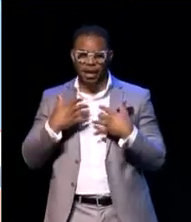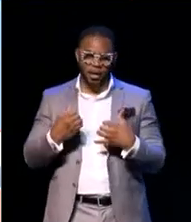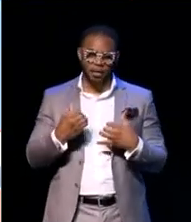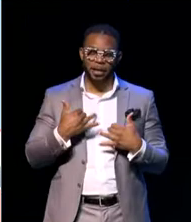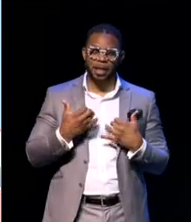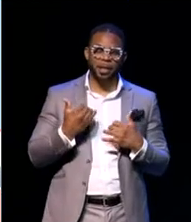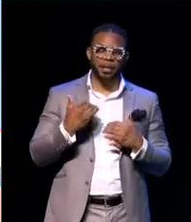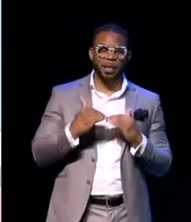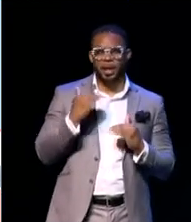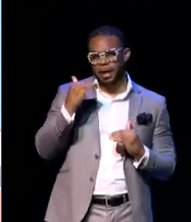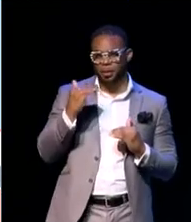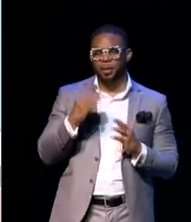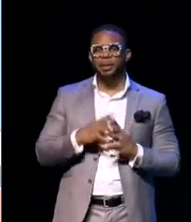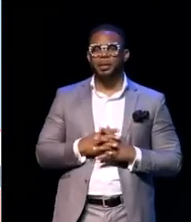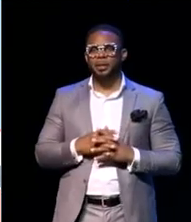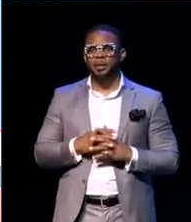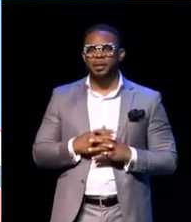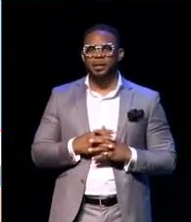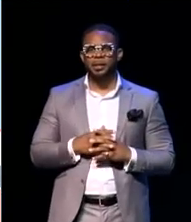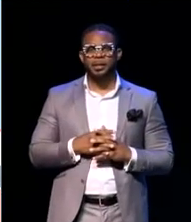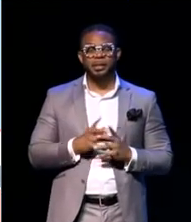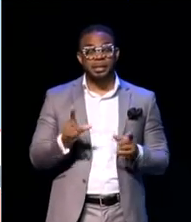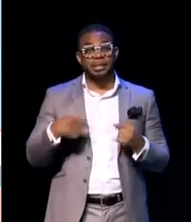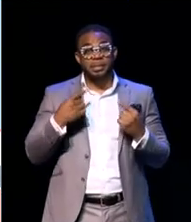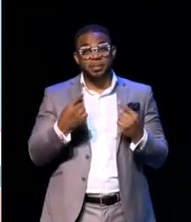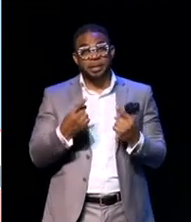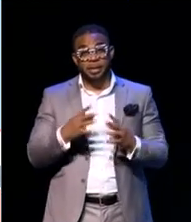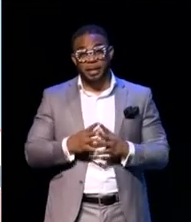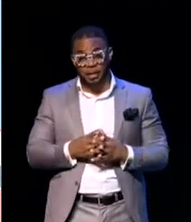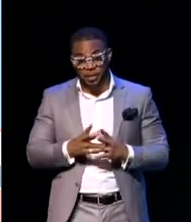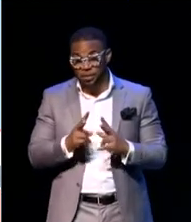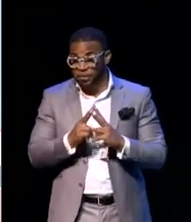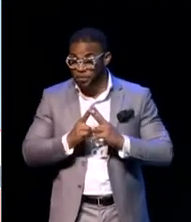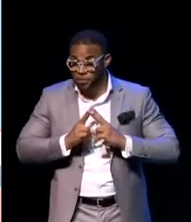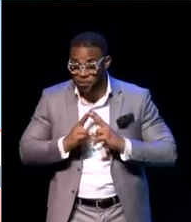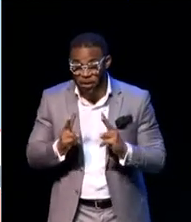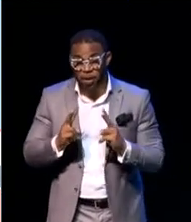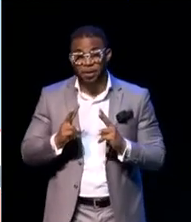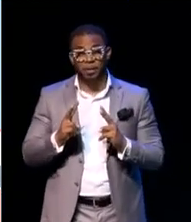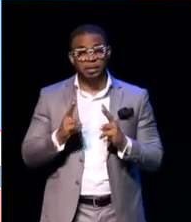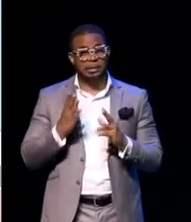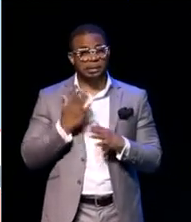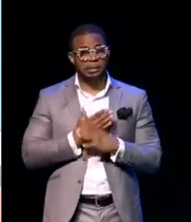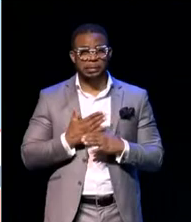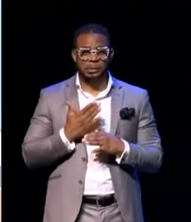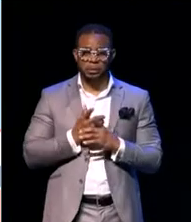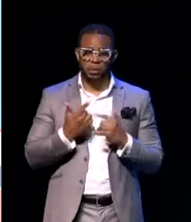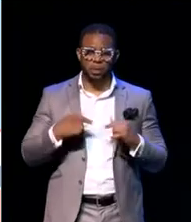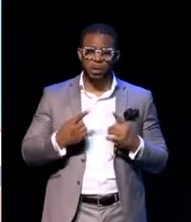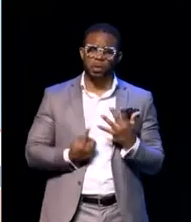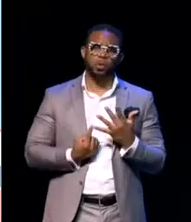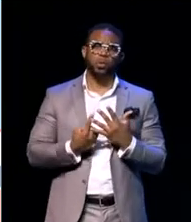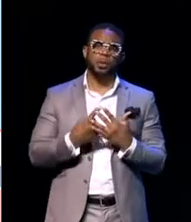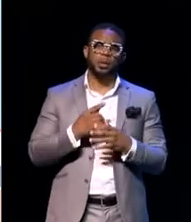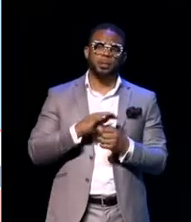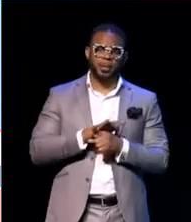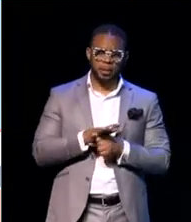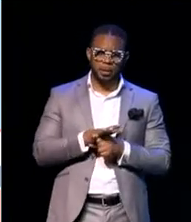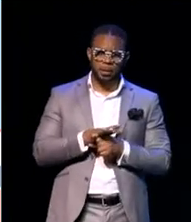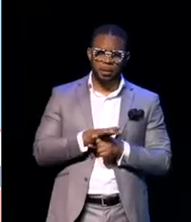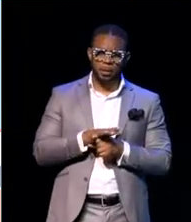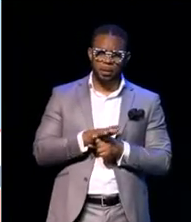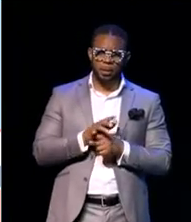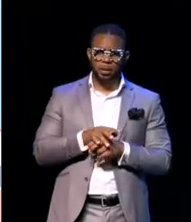and health inequities. So it has been very disturbing to us throughout the pandemic